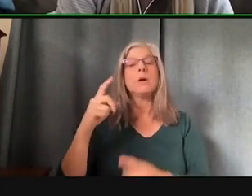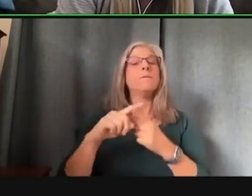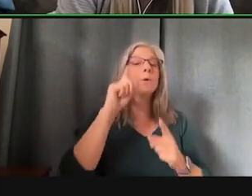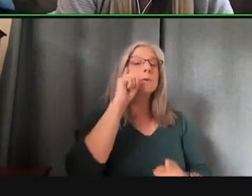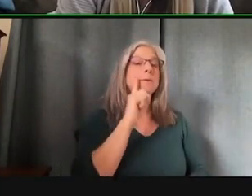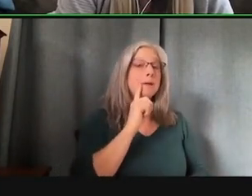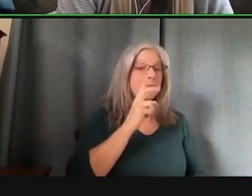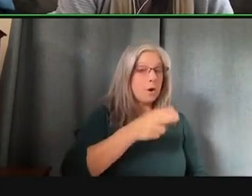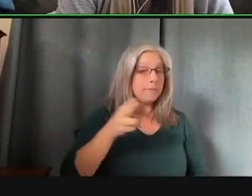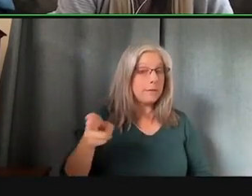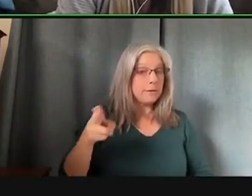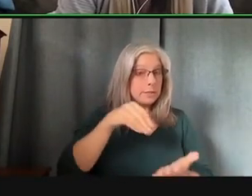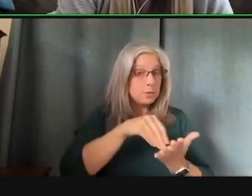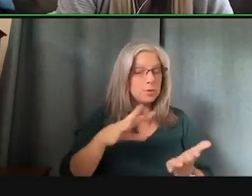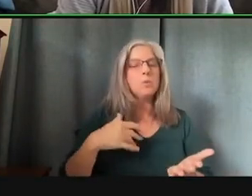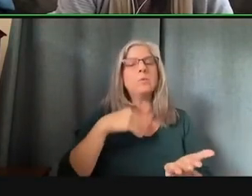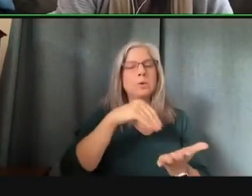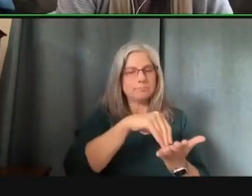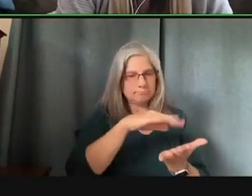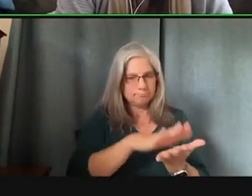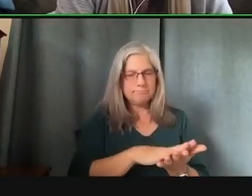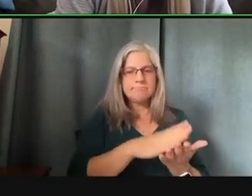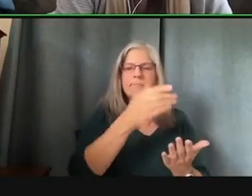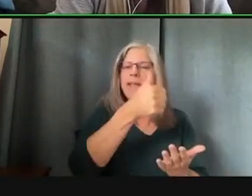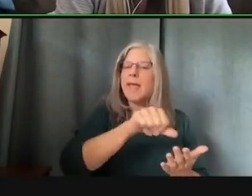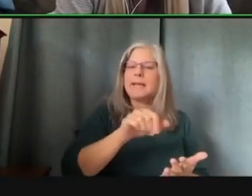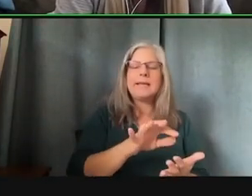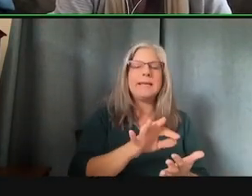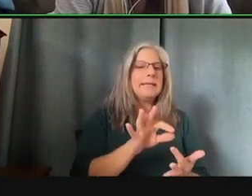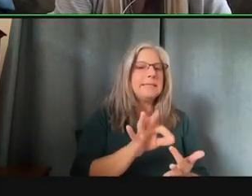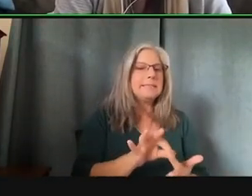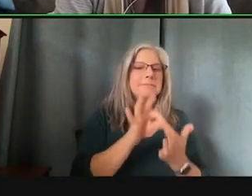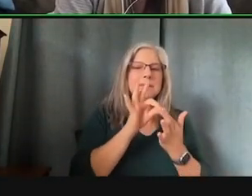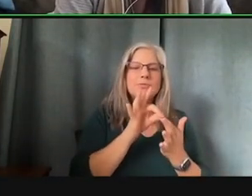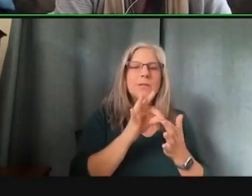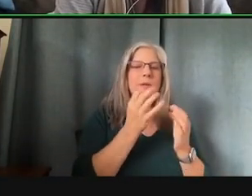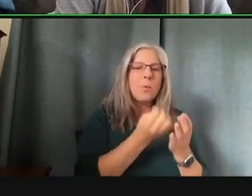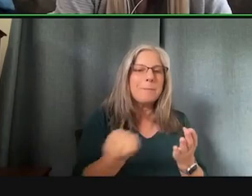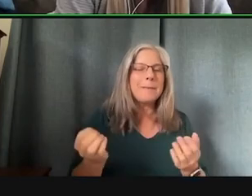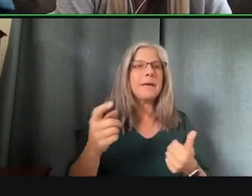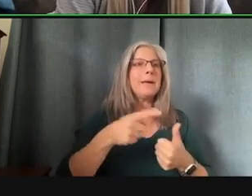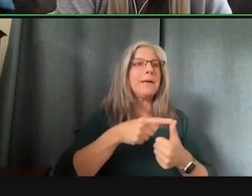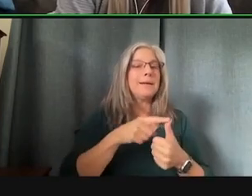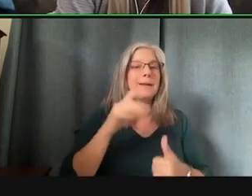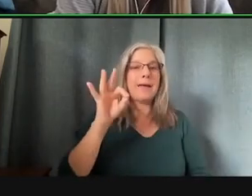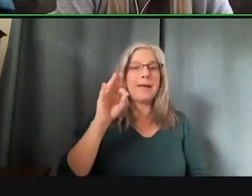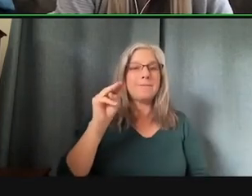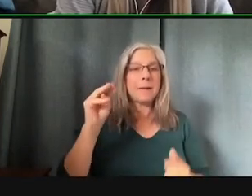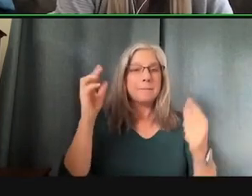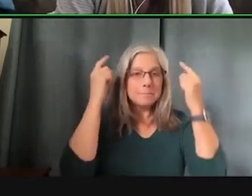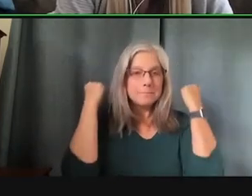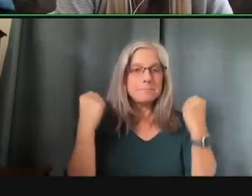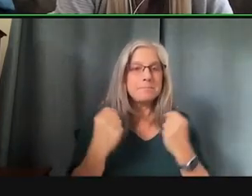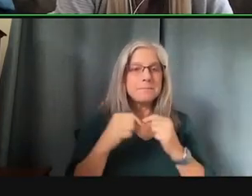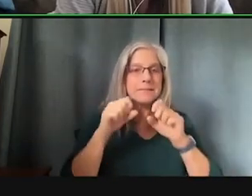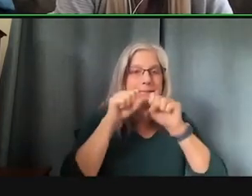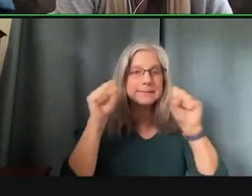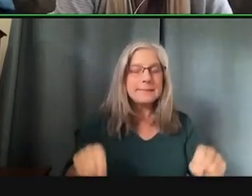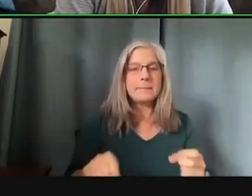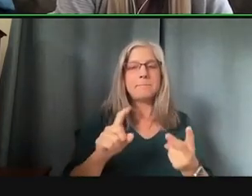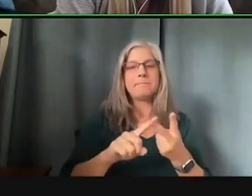hearing students, we would document any specialized equipment if they're using an FM system,